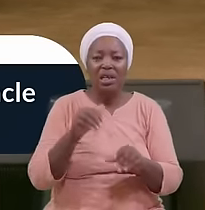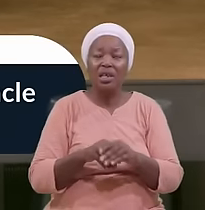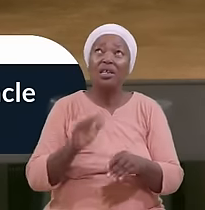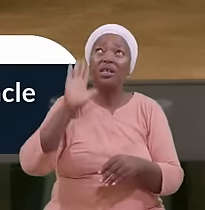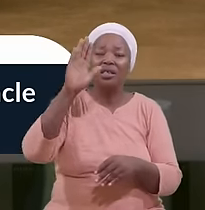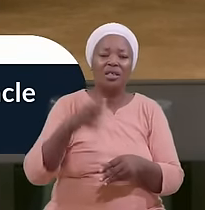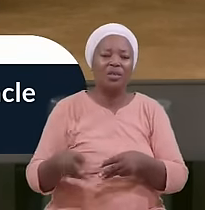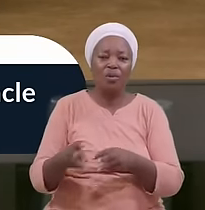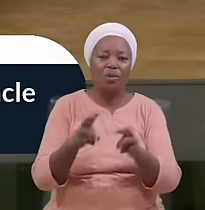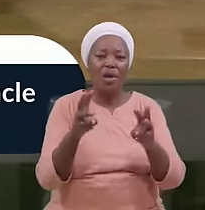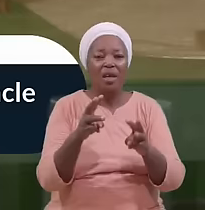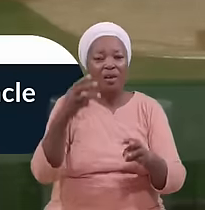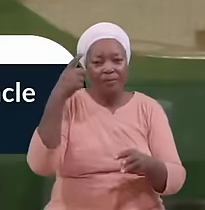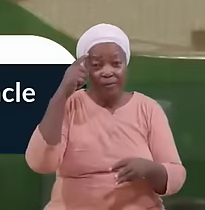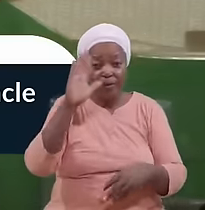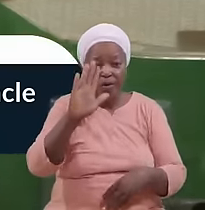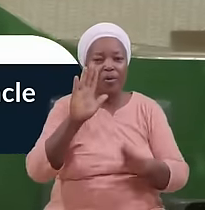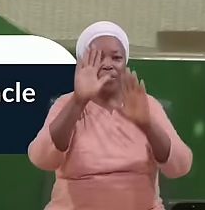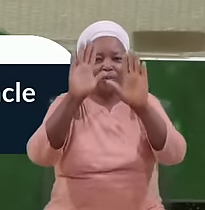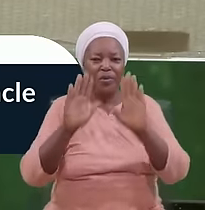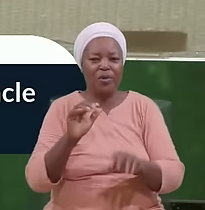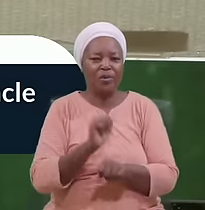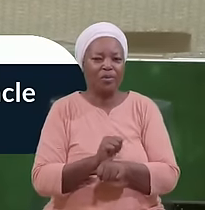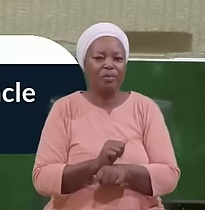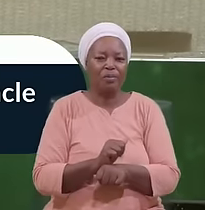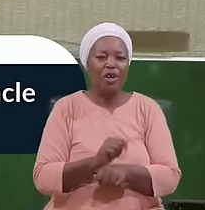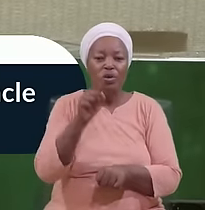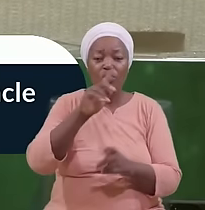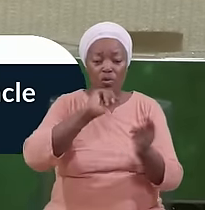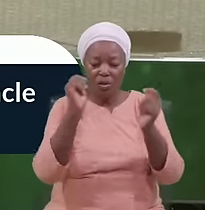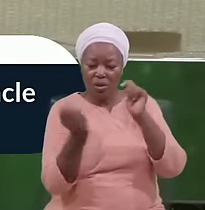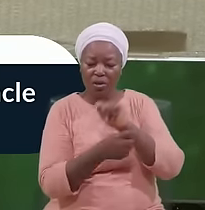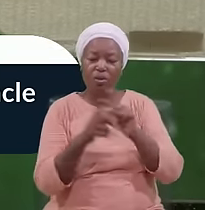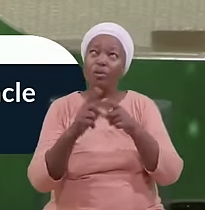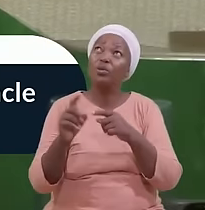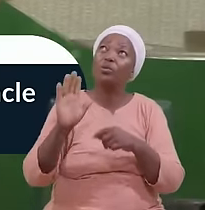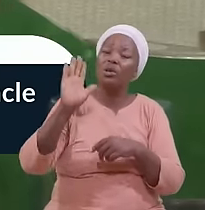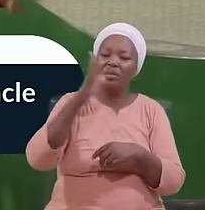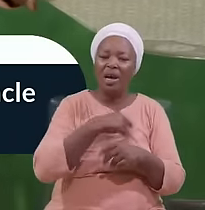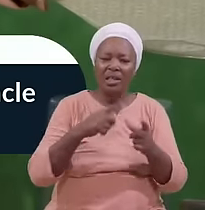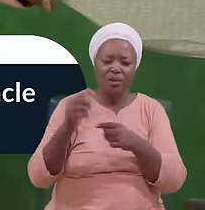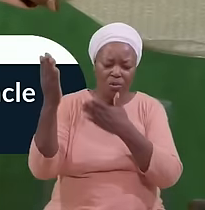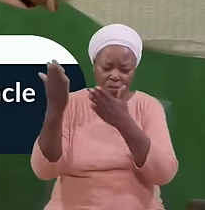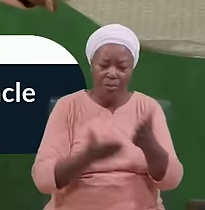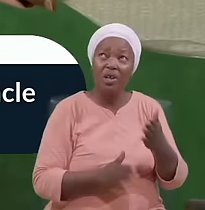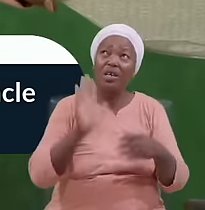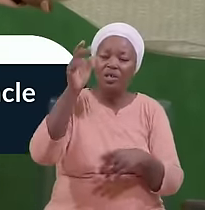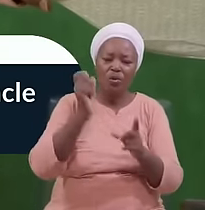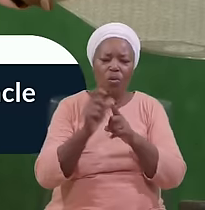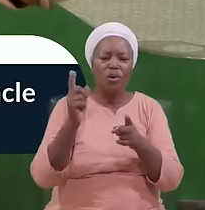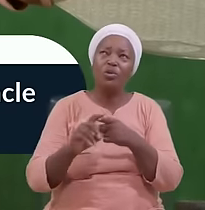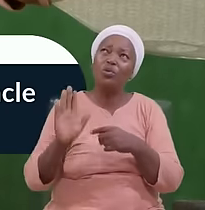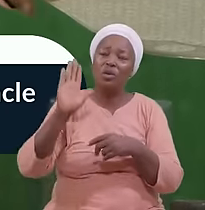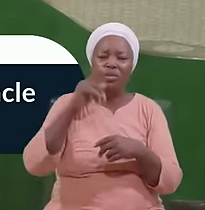way for your miracle. You turn to him and you bring his word to him and